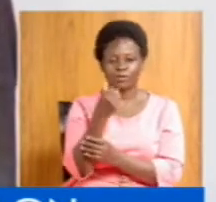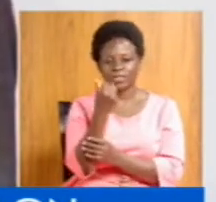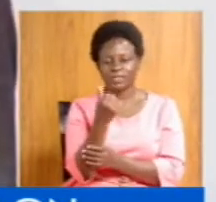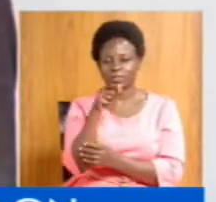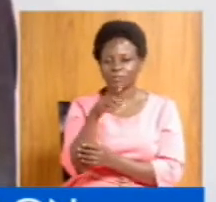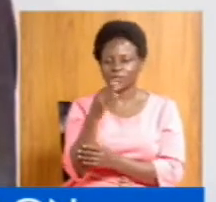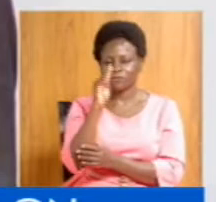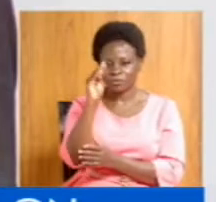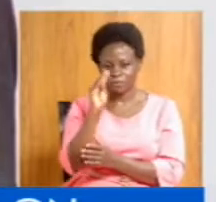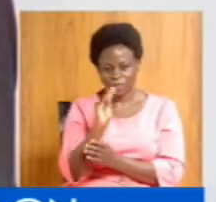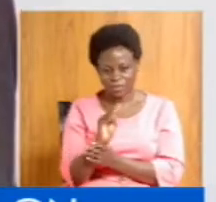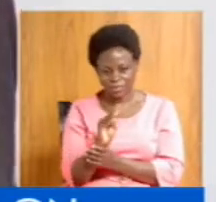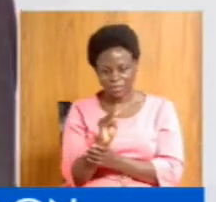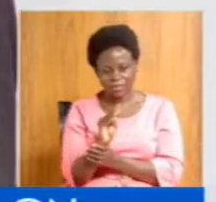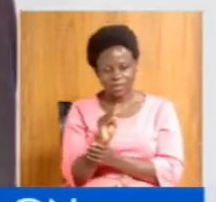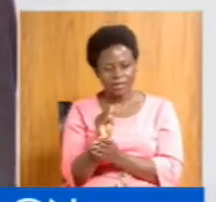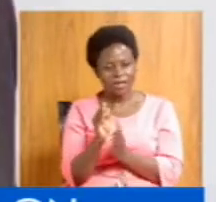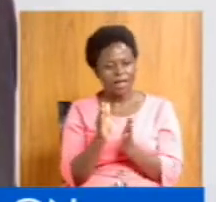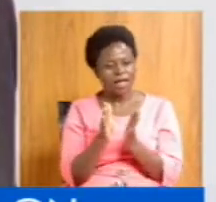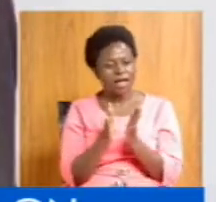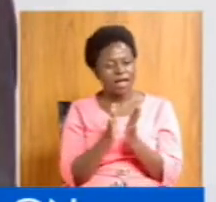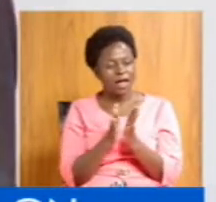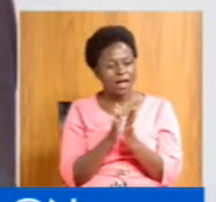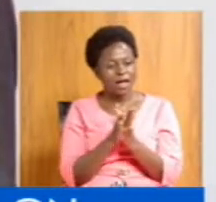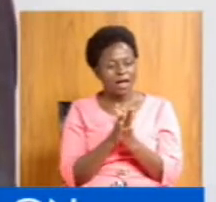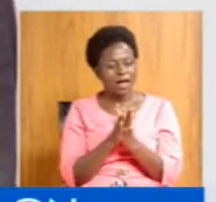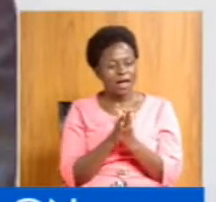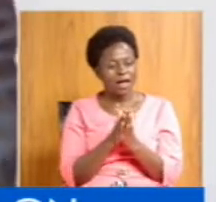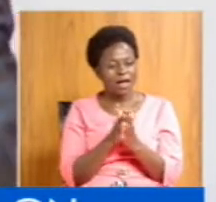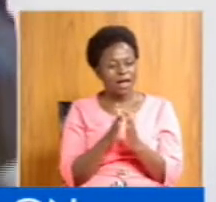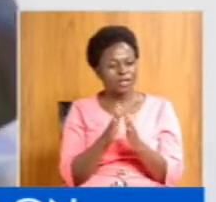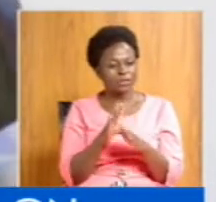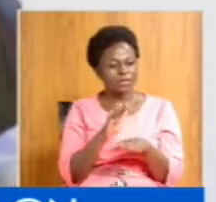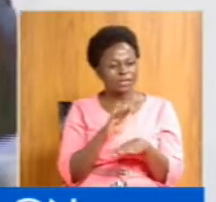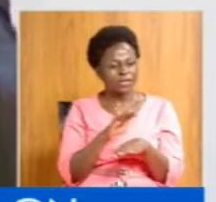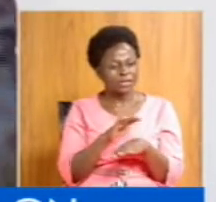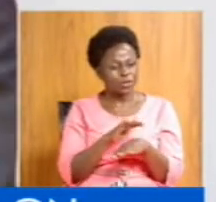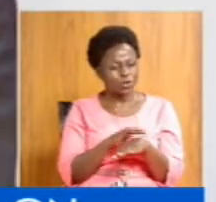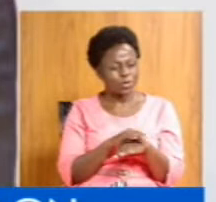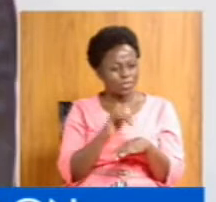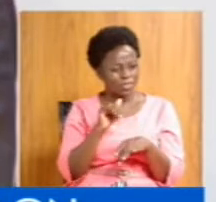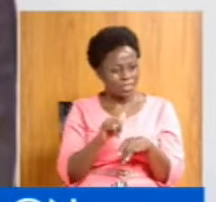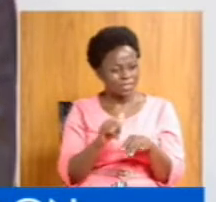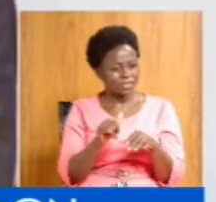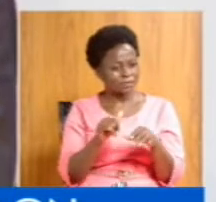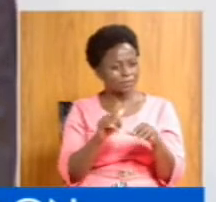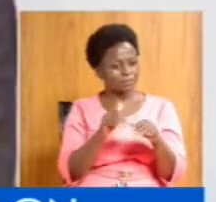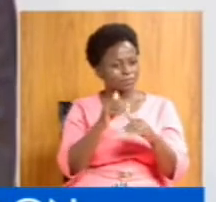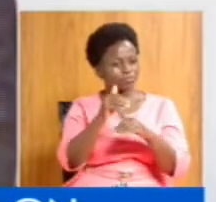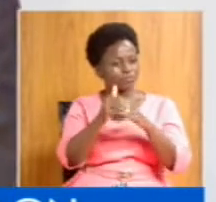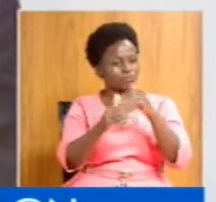.4% and we are on that growth trajectory of